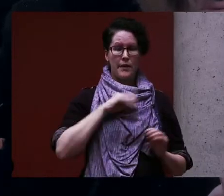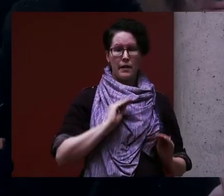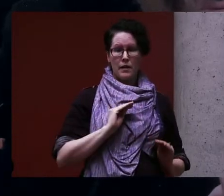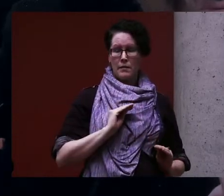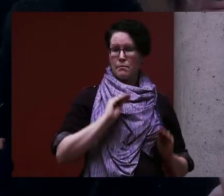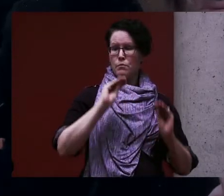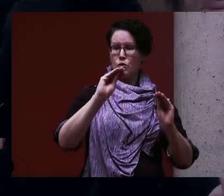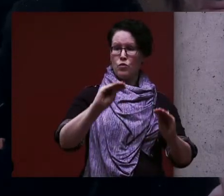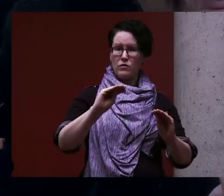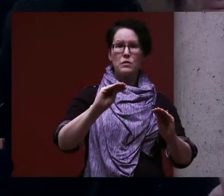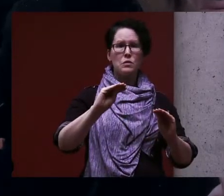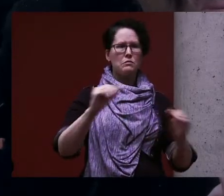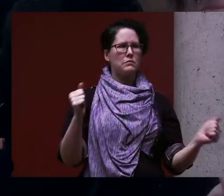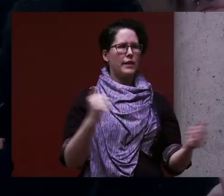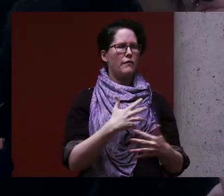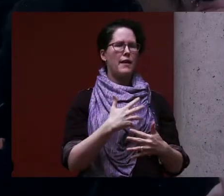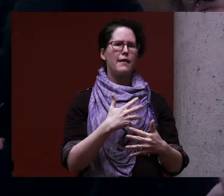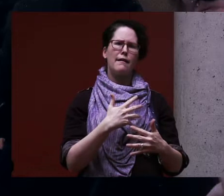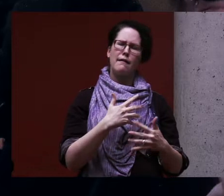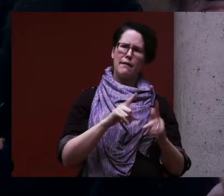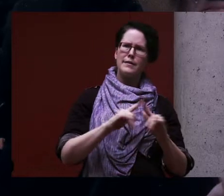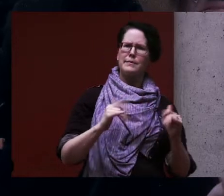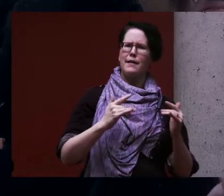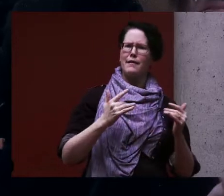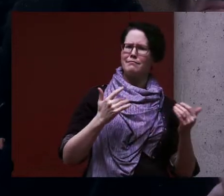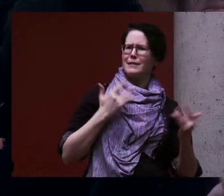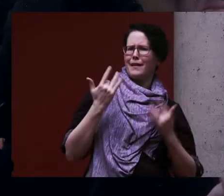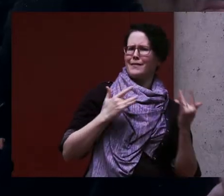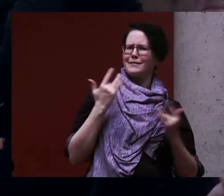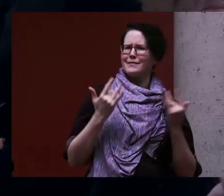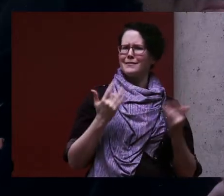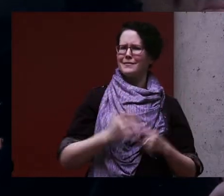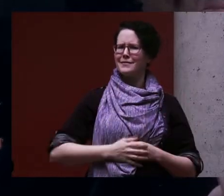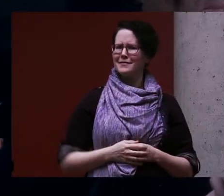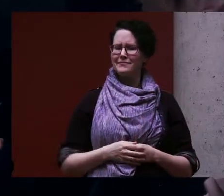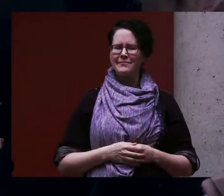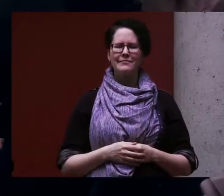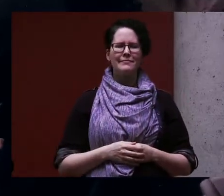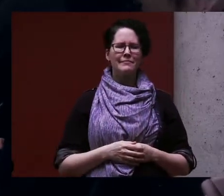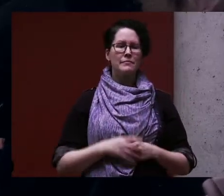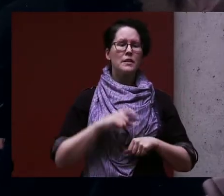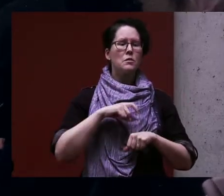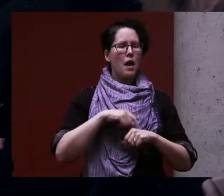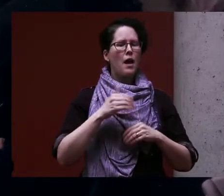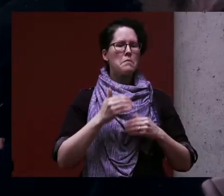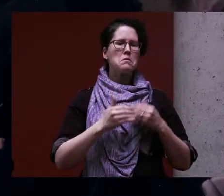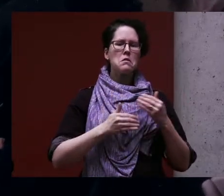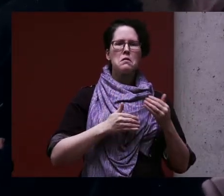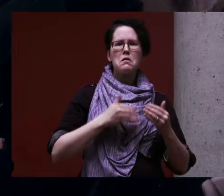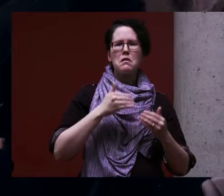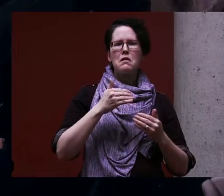terrifying, but it was also exciting at the same time. However, as time went by, I soon learned